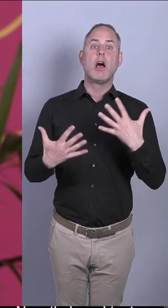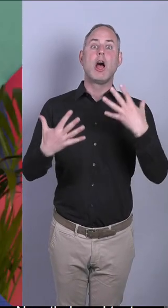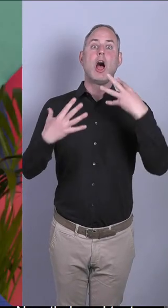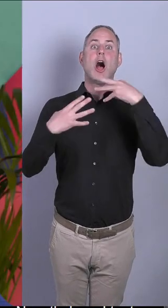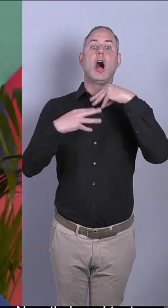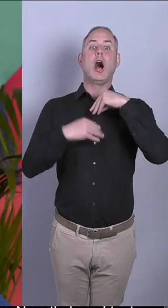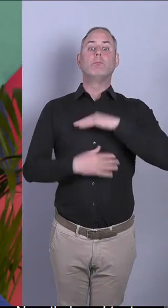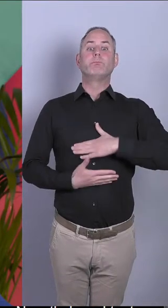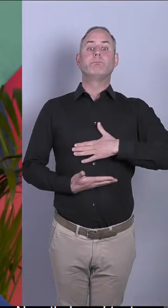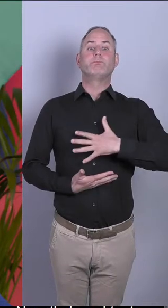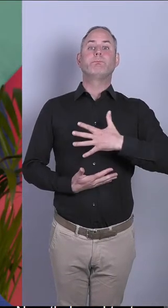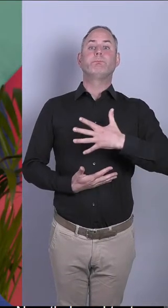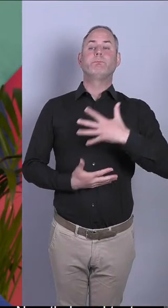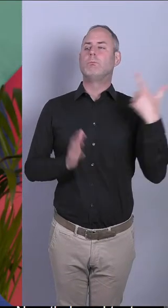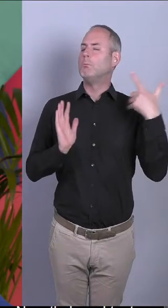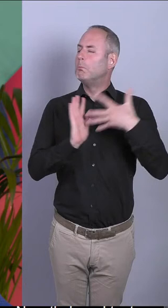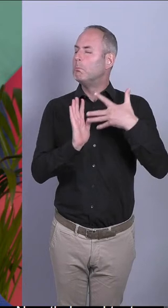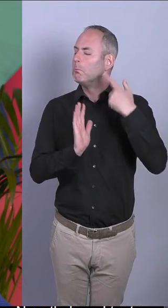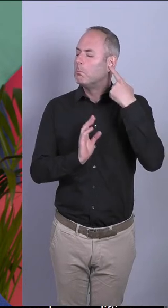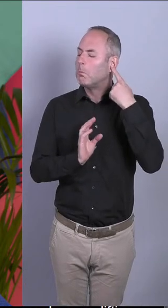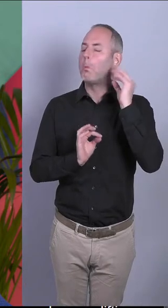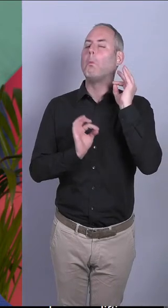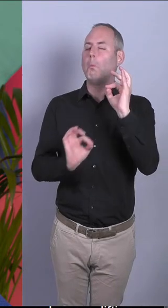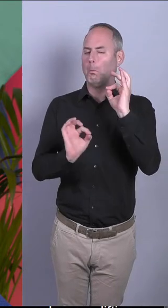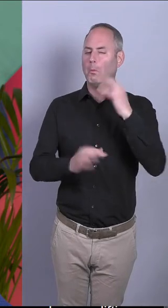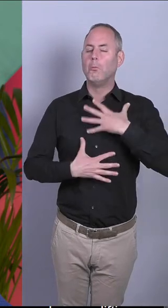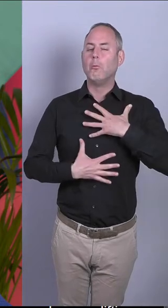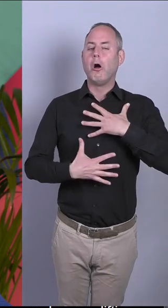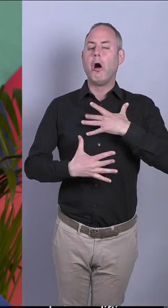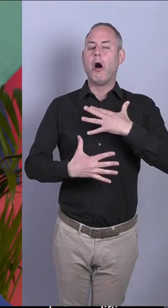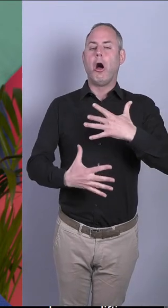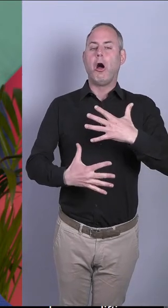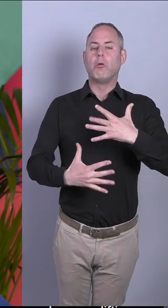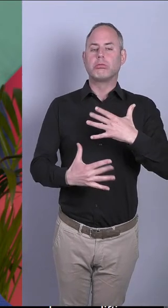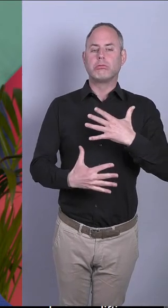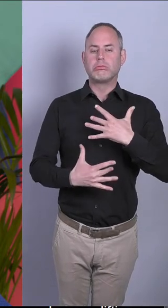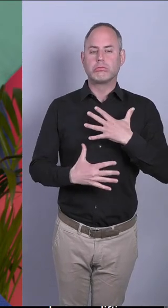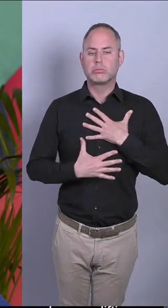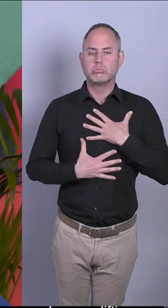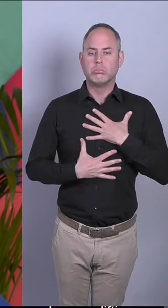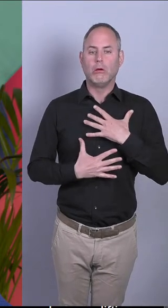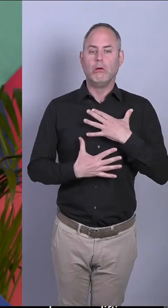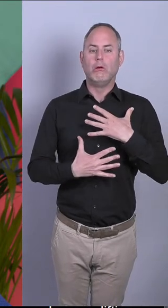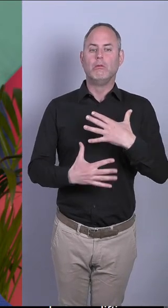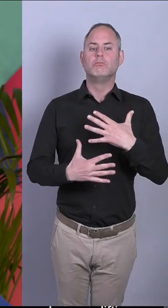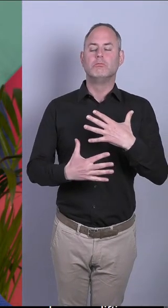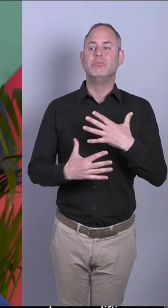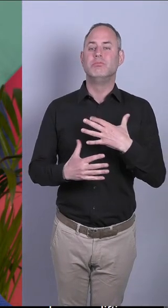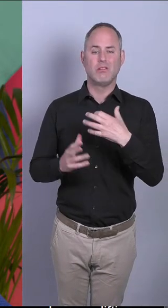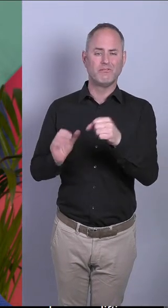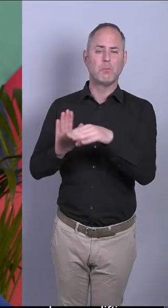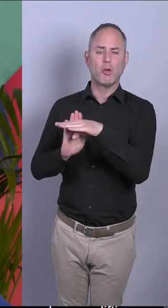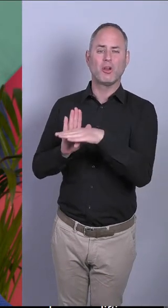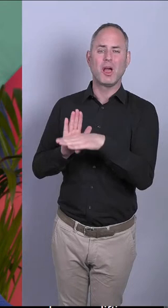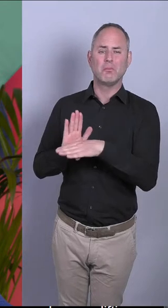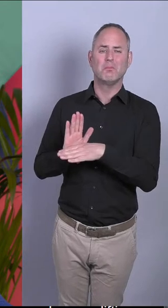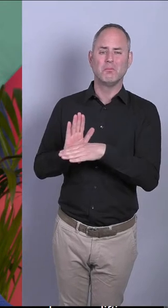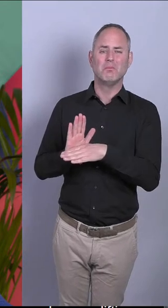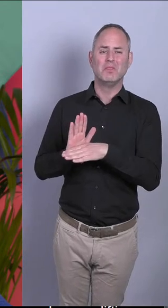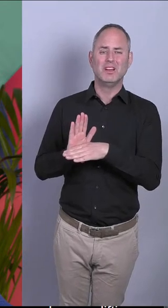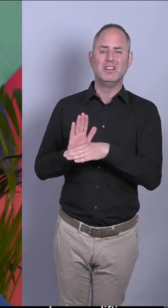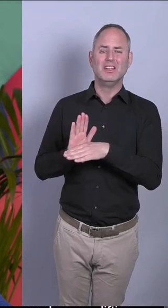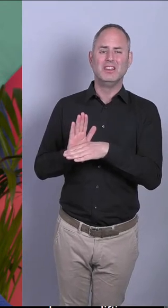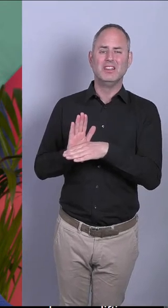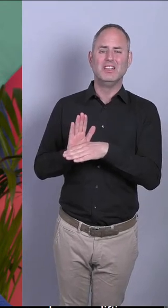to do, our trainer shows us how to. So breathe in, take a deep breath out, and everybody's copying